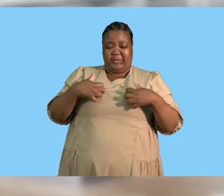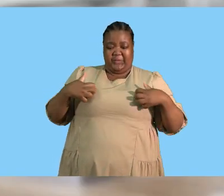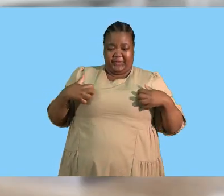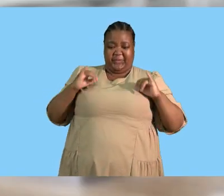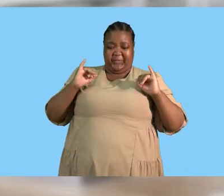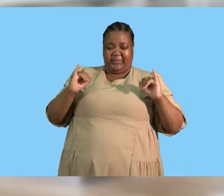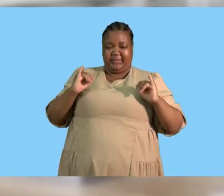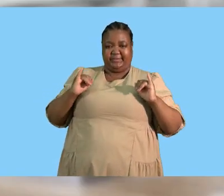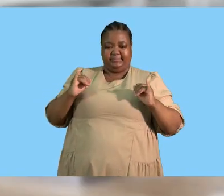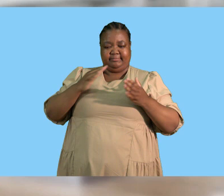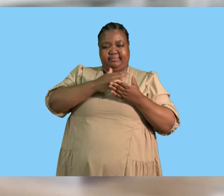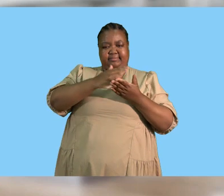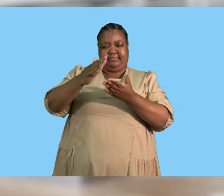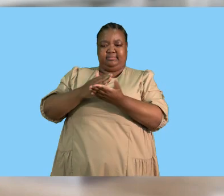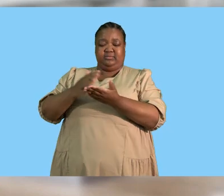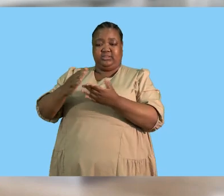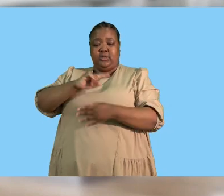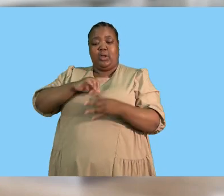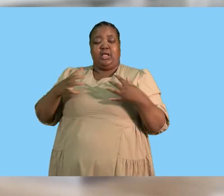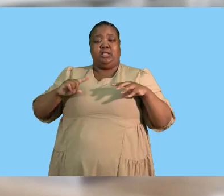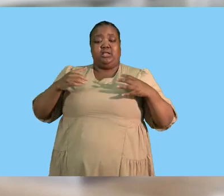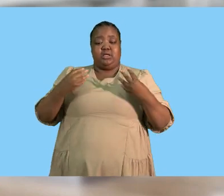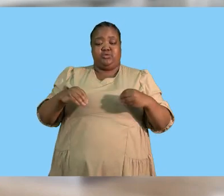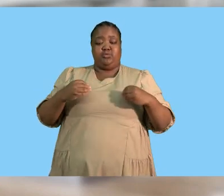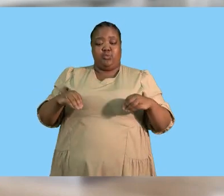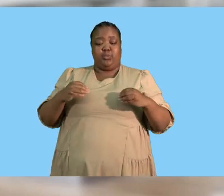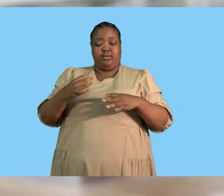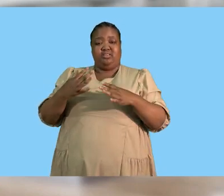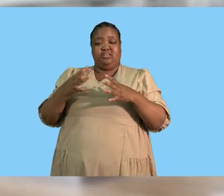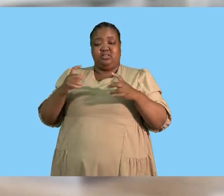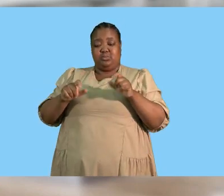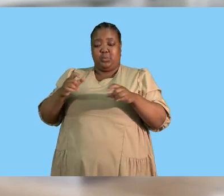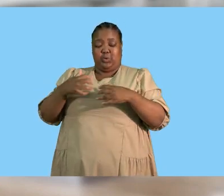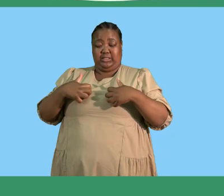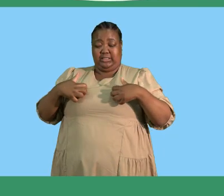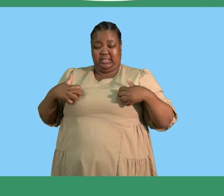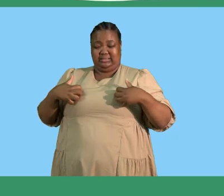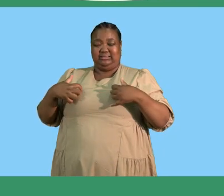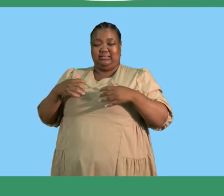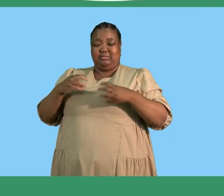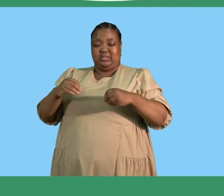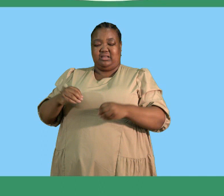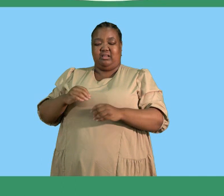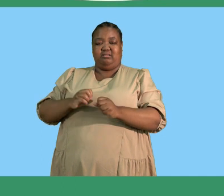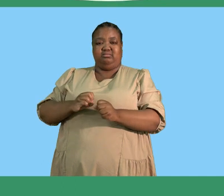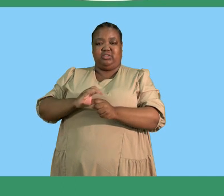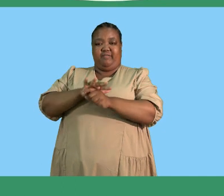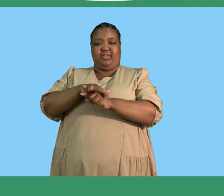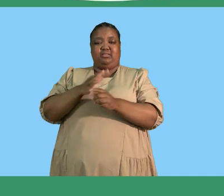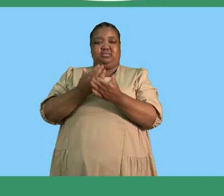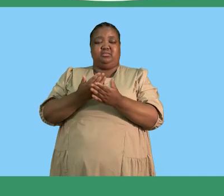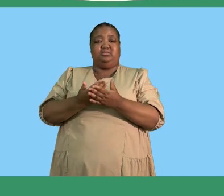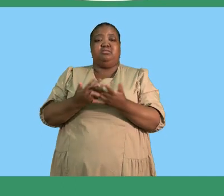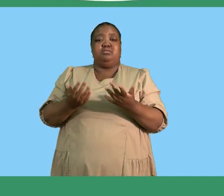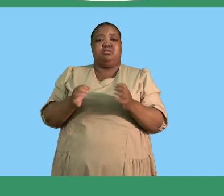it affects the business operations. And then when we move to crisis, you must know the meaning